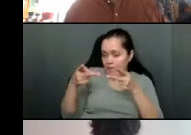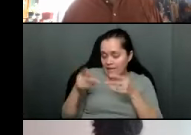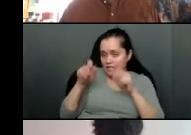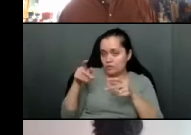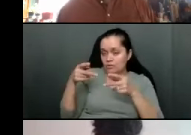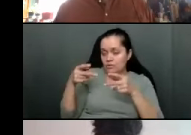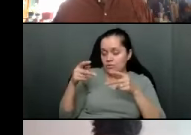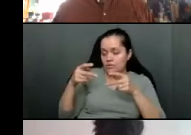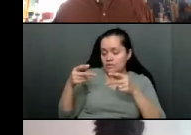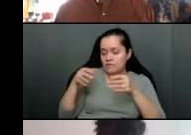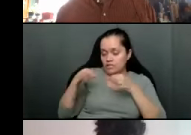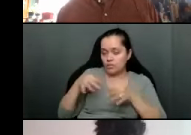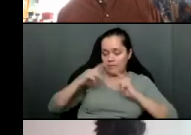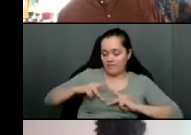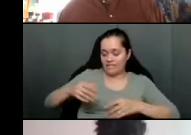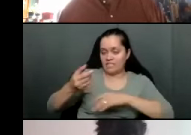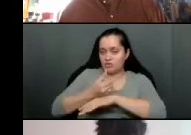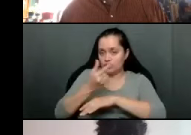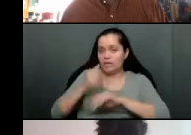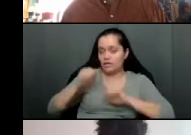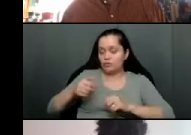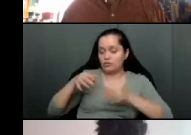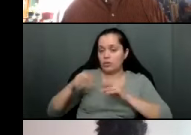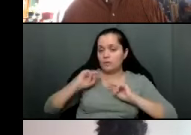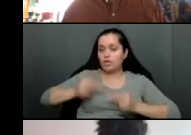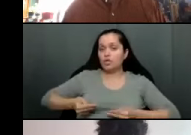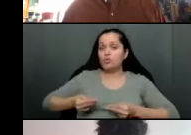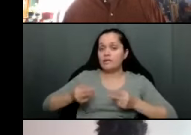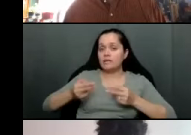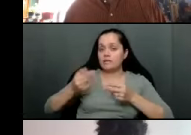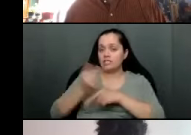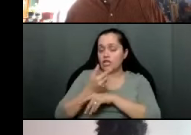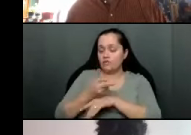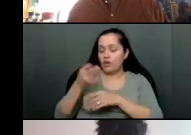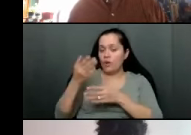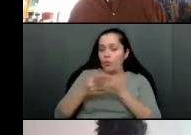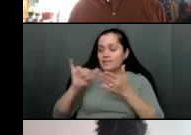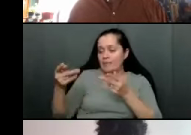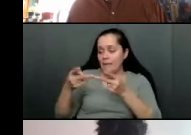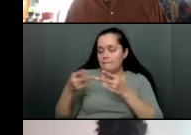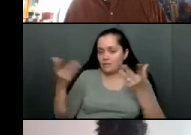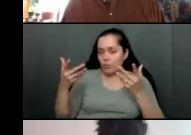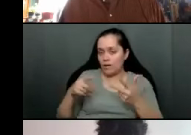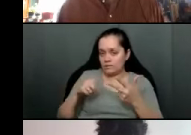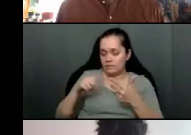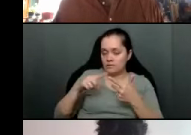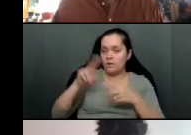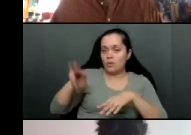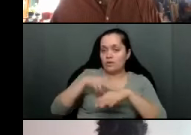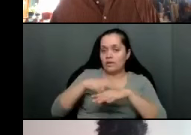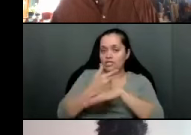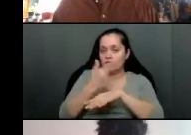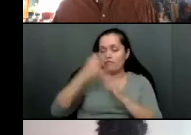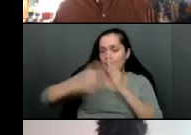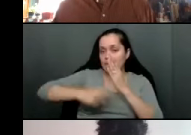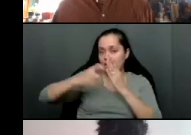the physical geography? Can we describe the human geography? What is at that place? Well, National Geographic Magazine,